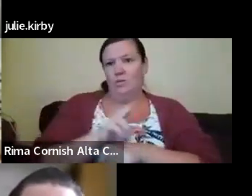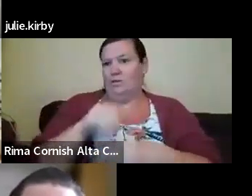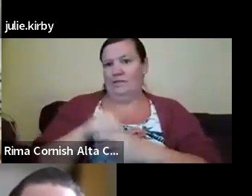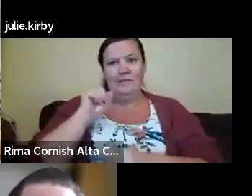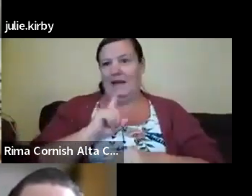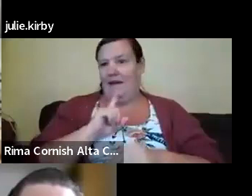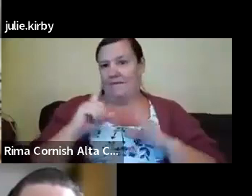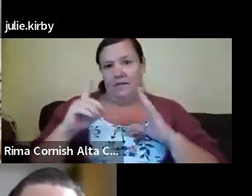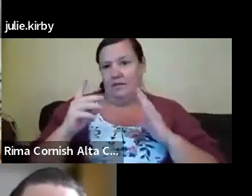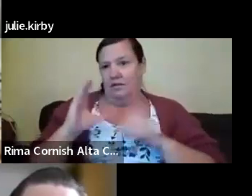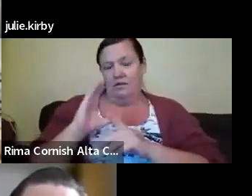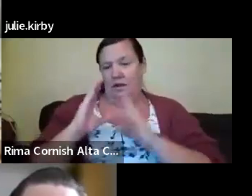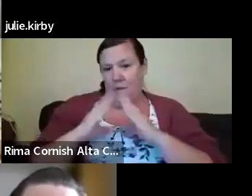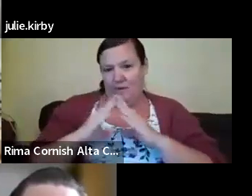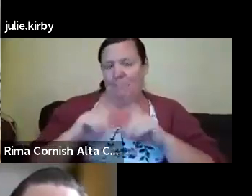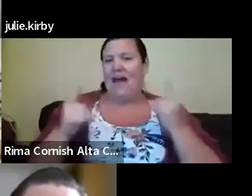In the past,